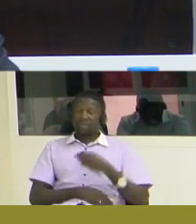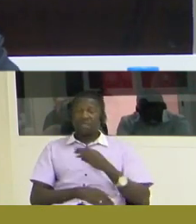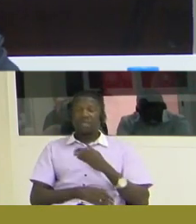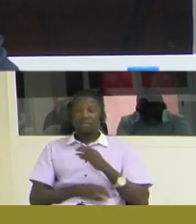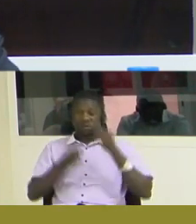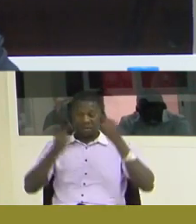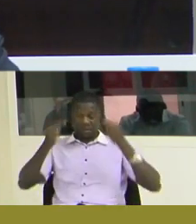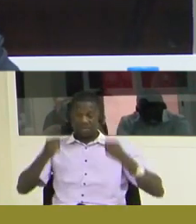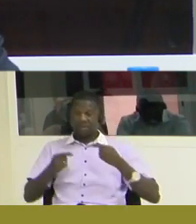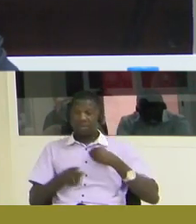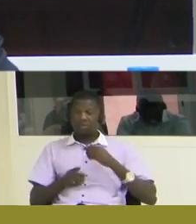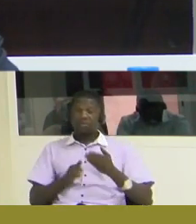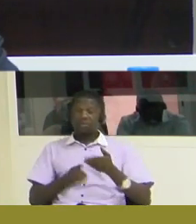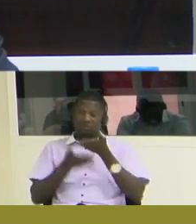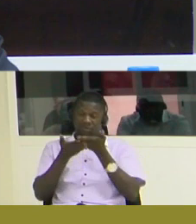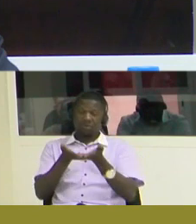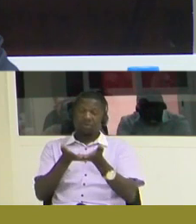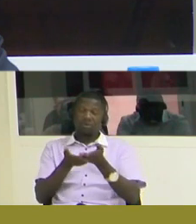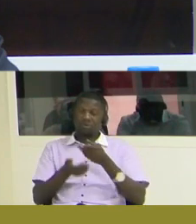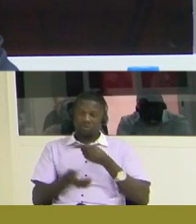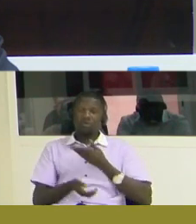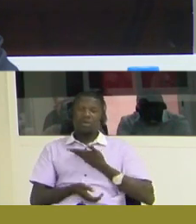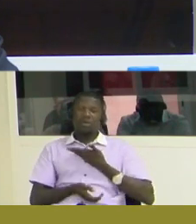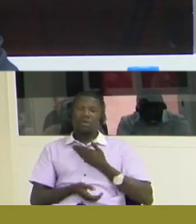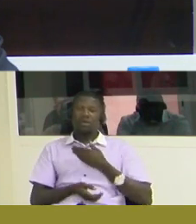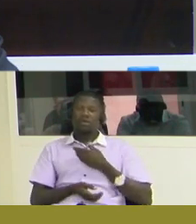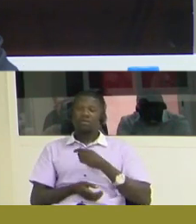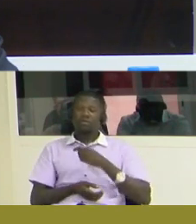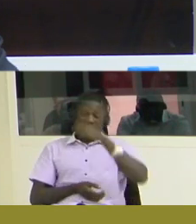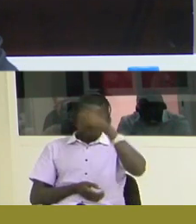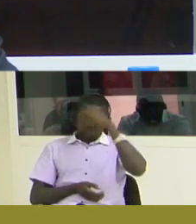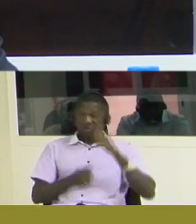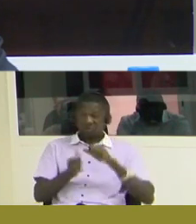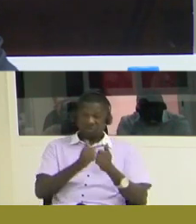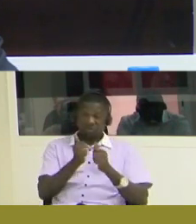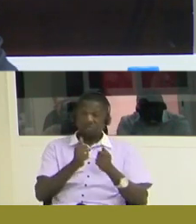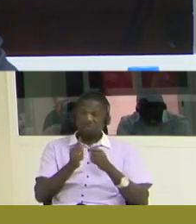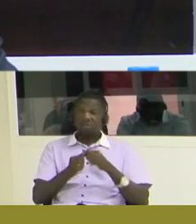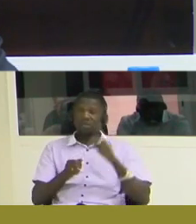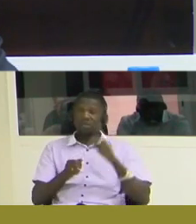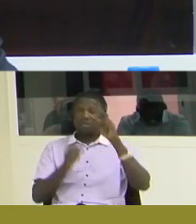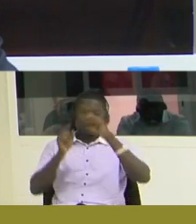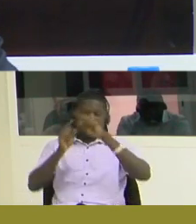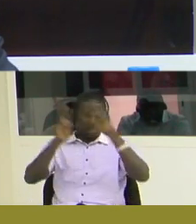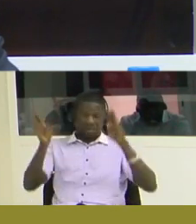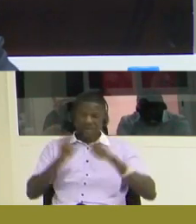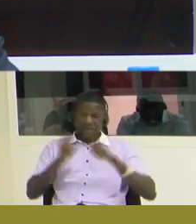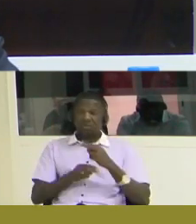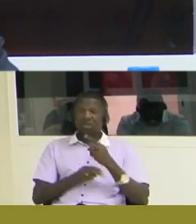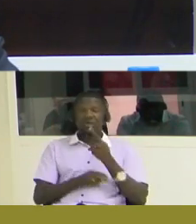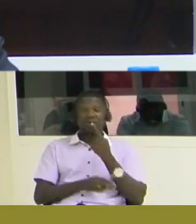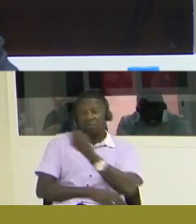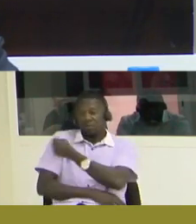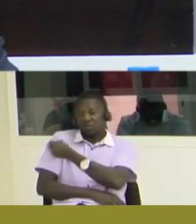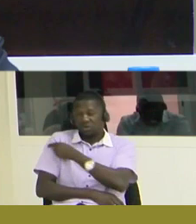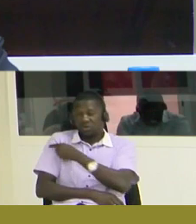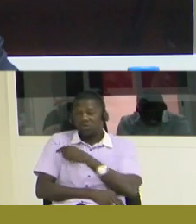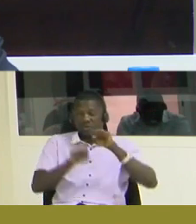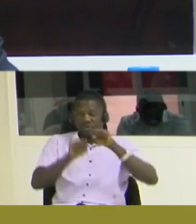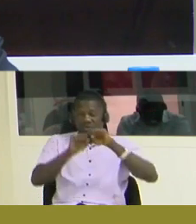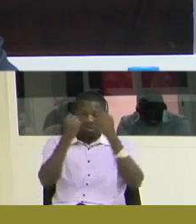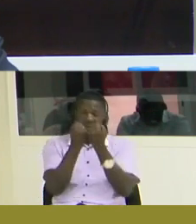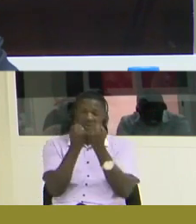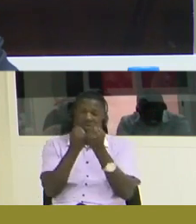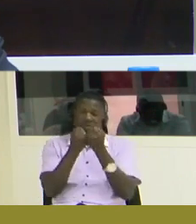workshops with the with the International Red Cross Society that were